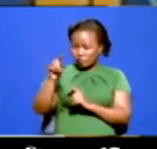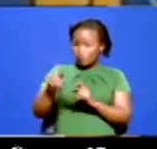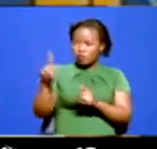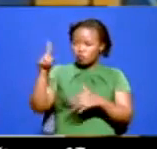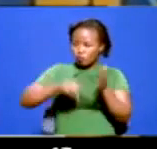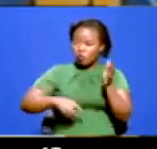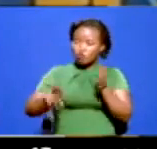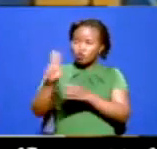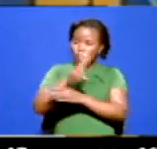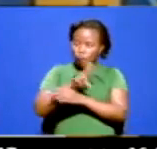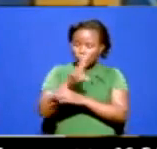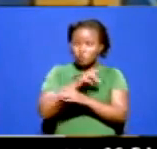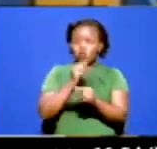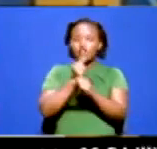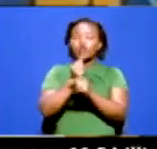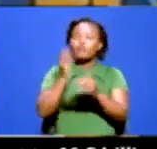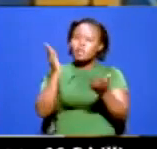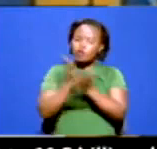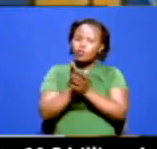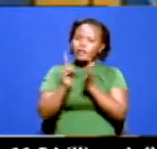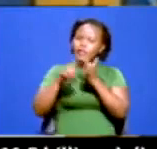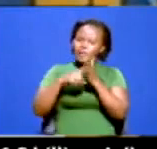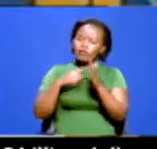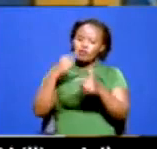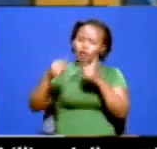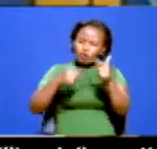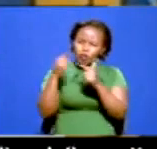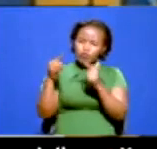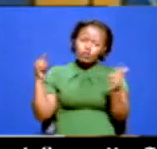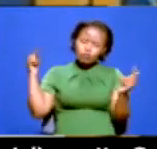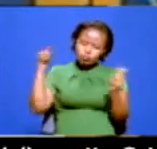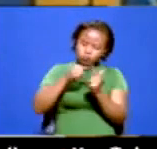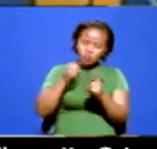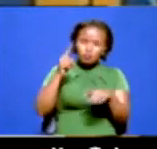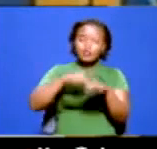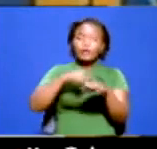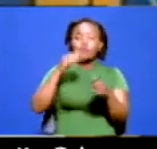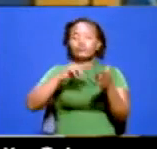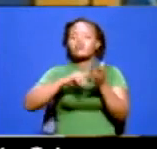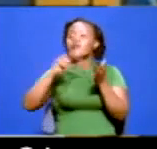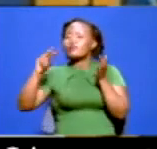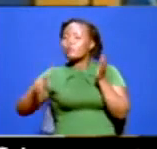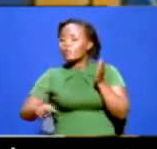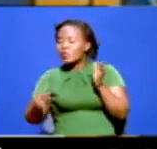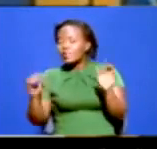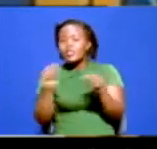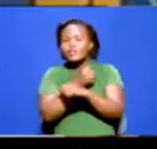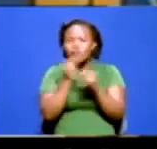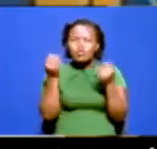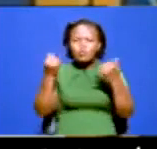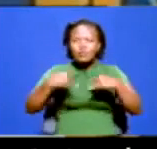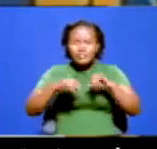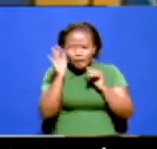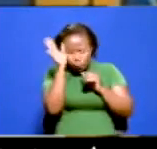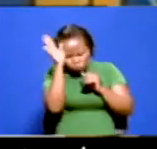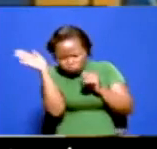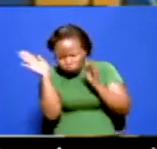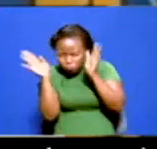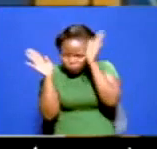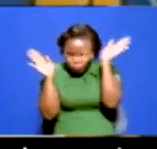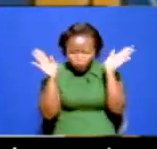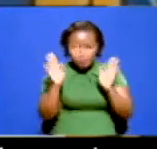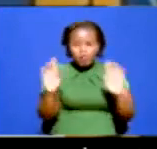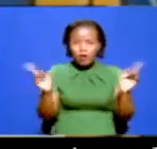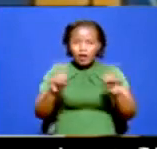you from that time to the time you leave this service. You cannot move away from that, because the challenge with that is